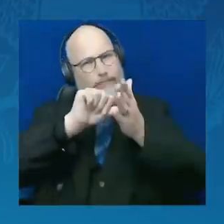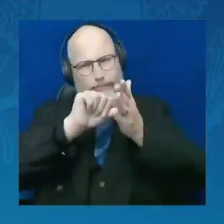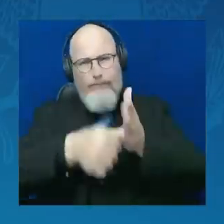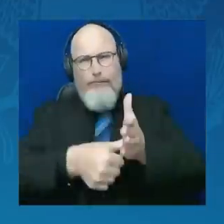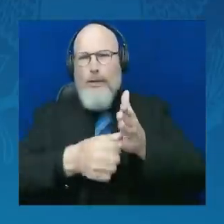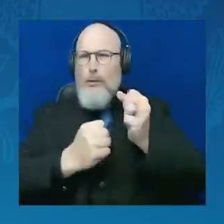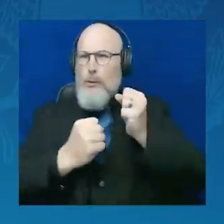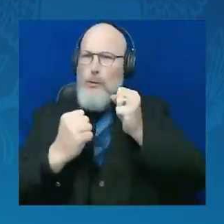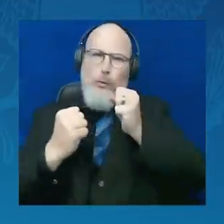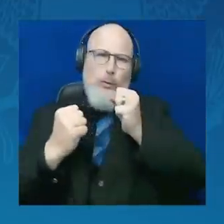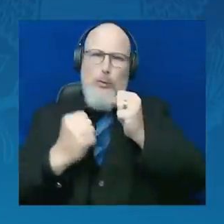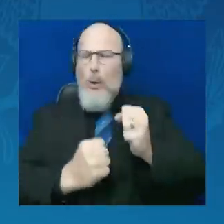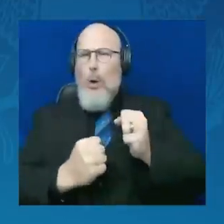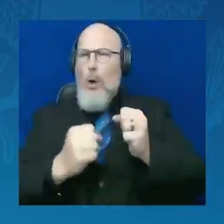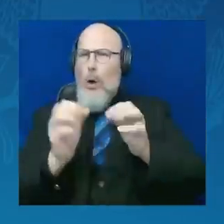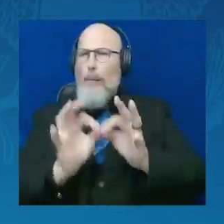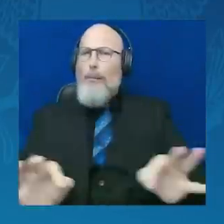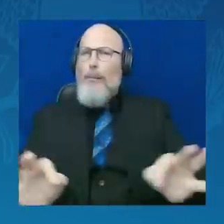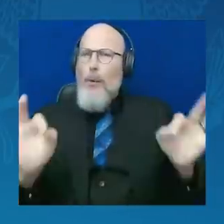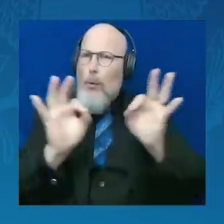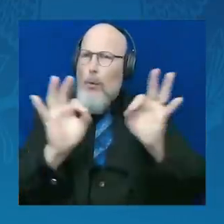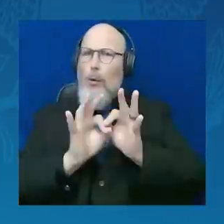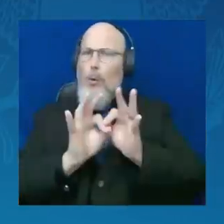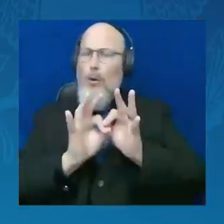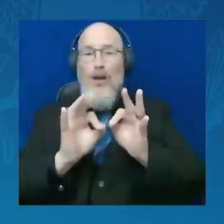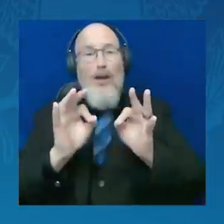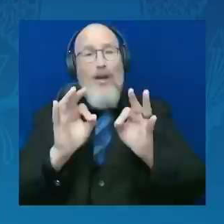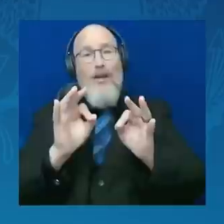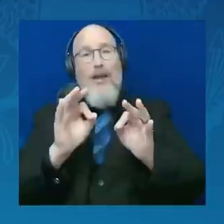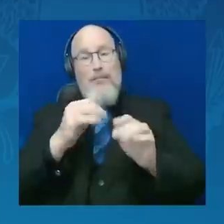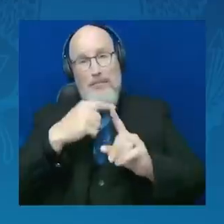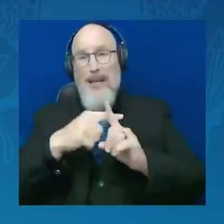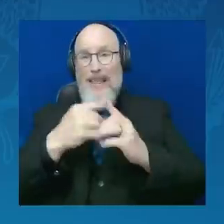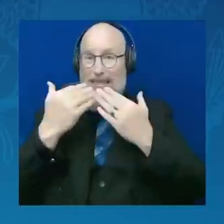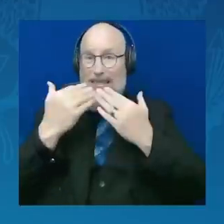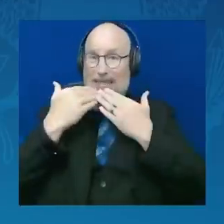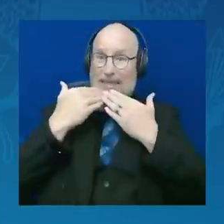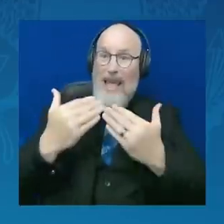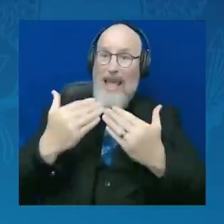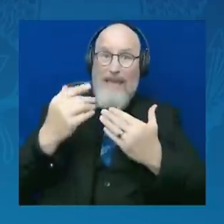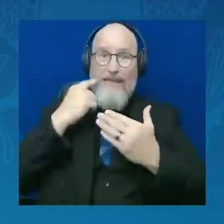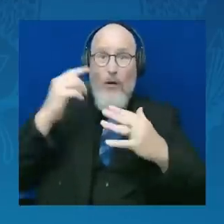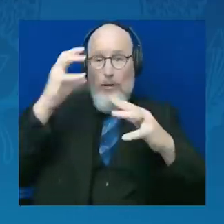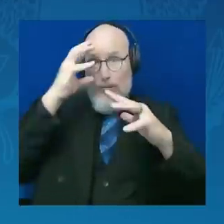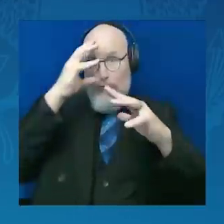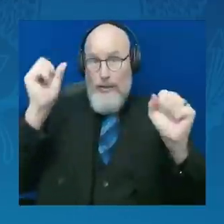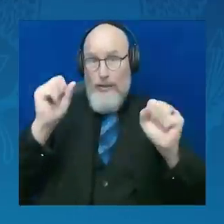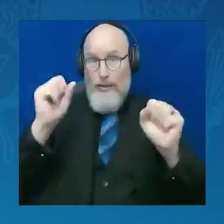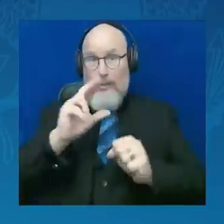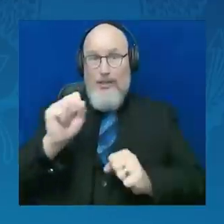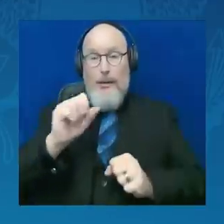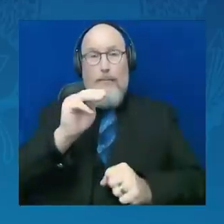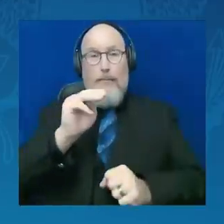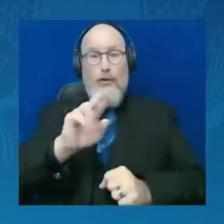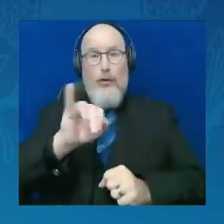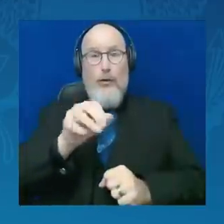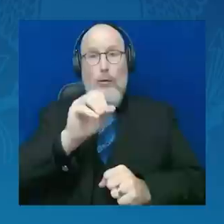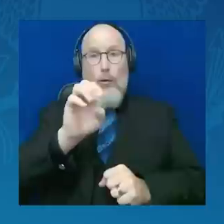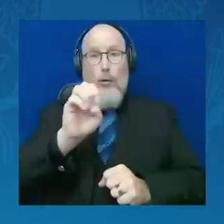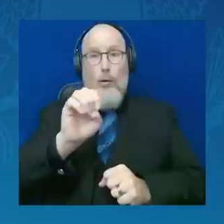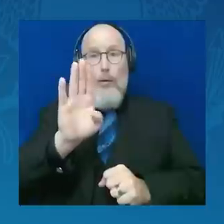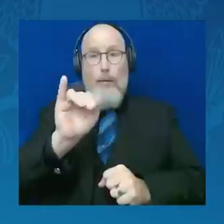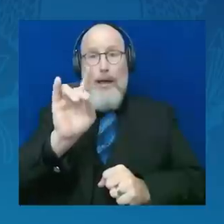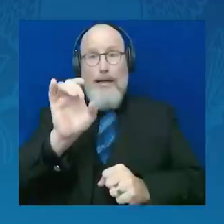how important it is, and I thanked also for the position of the President of the United States, Mr. Joe Biden. I thanked for the position of Madam